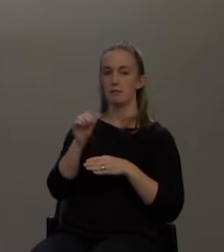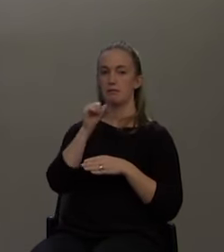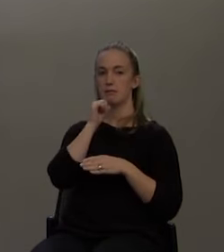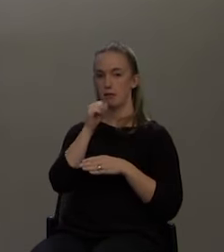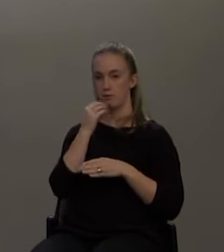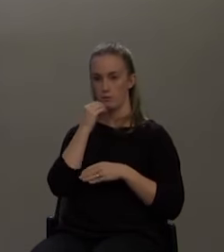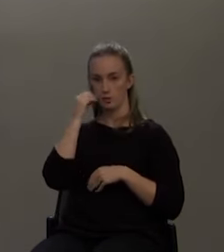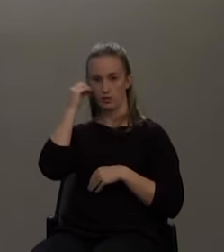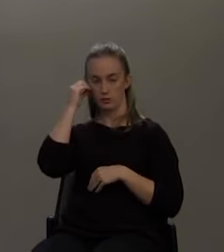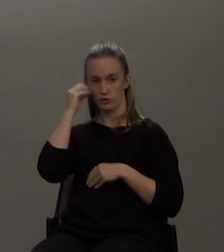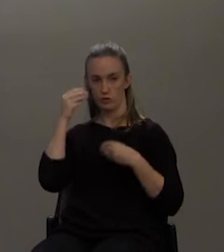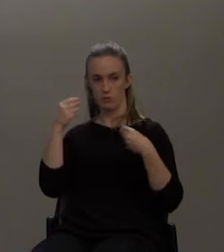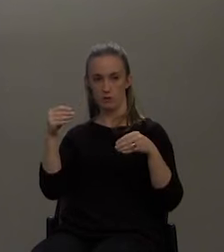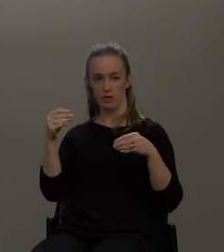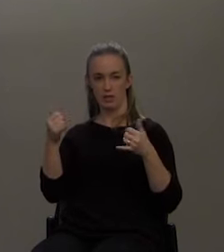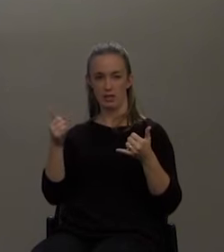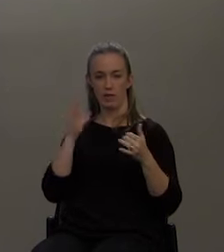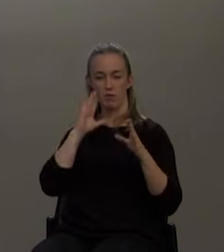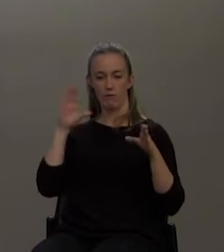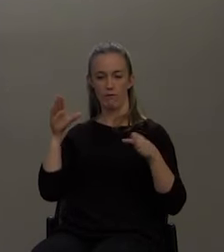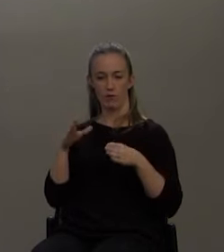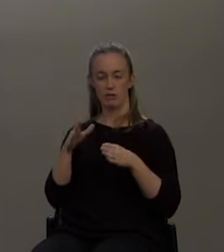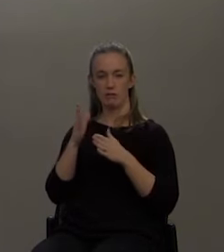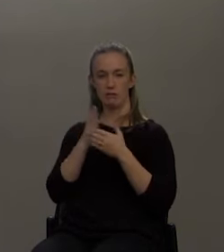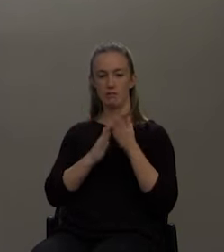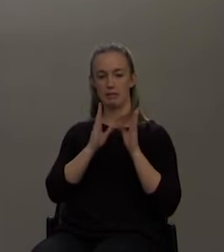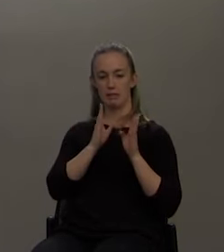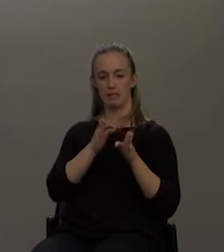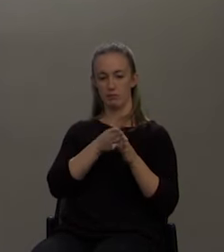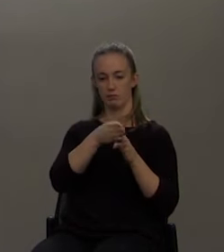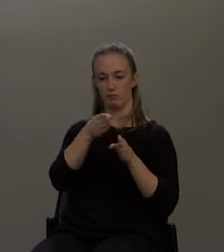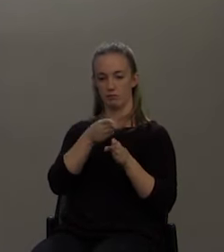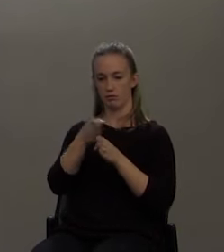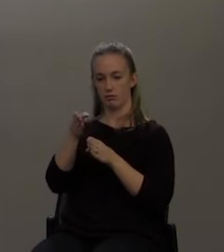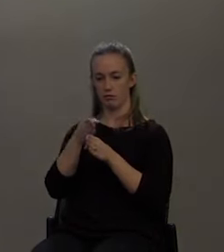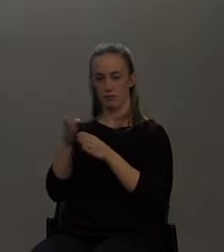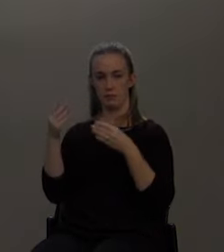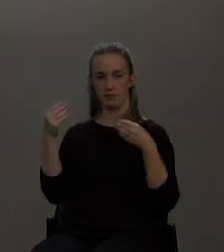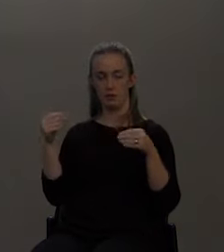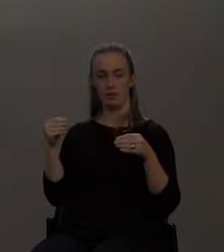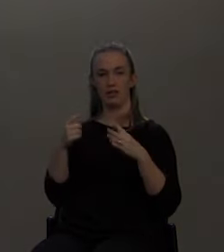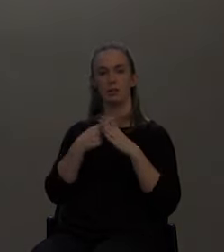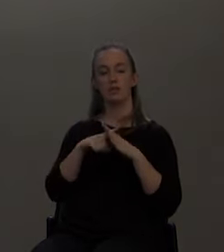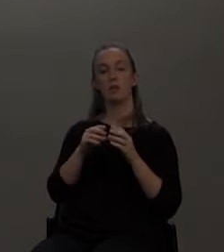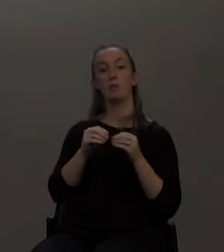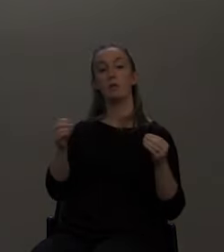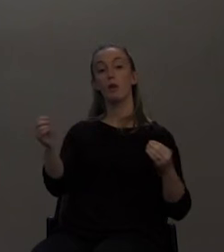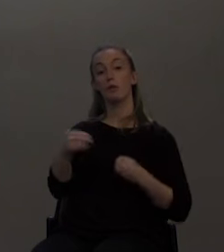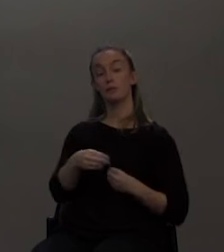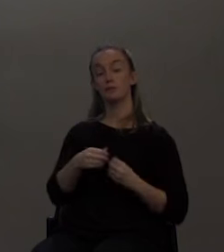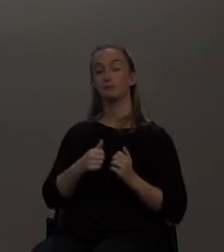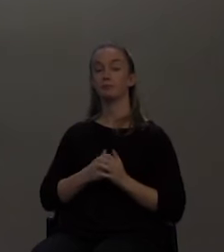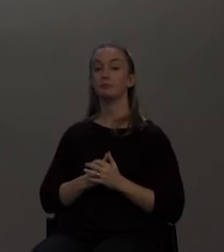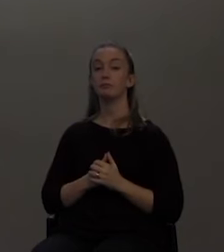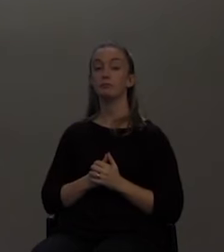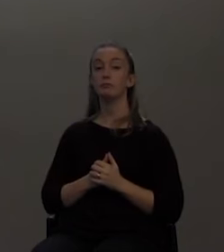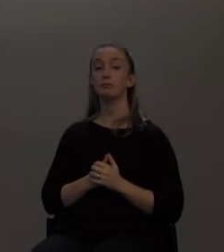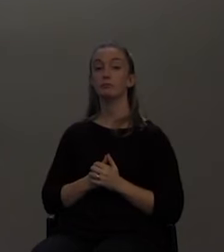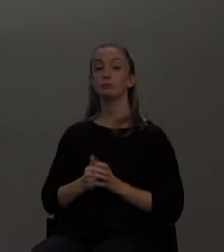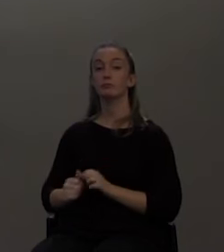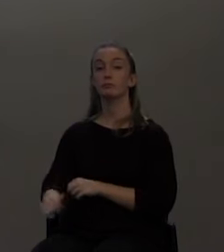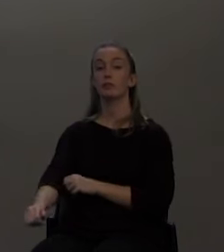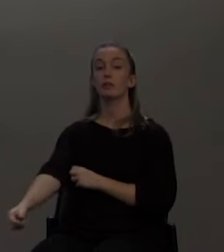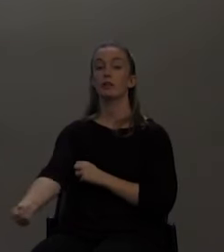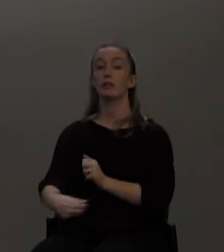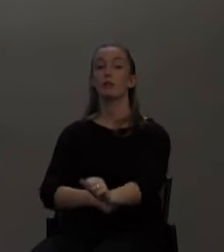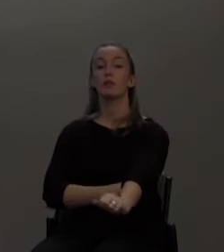look at actually some of the individual markets and we're gonna start with office. So as a comparison to